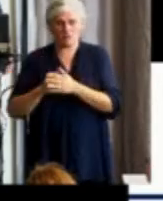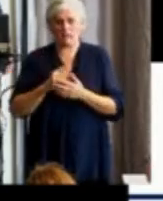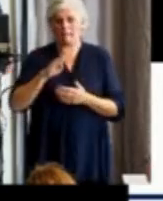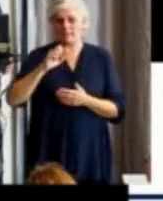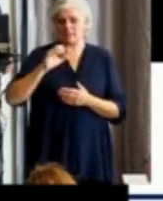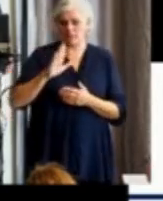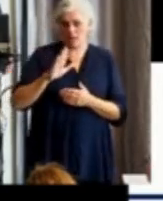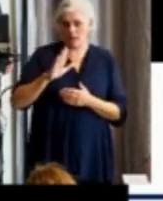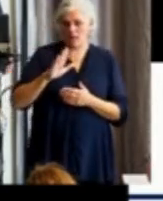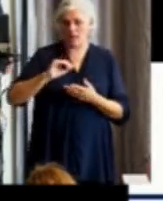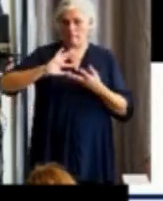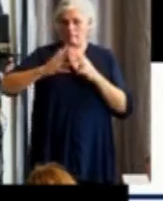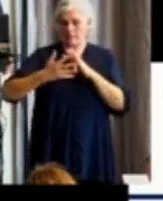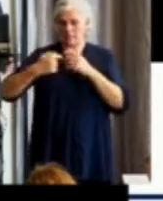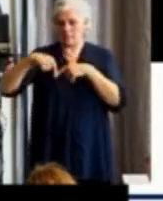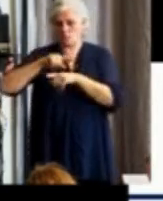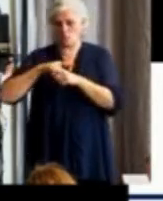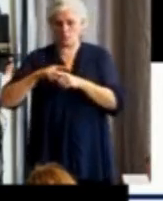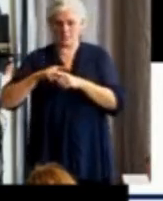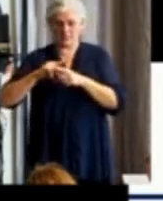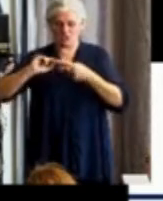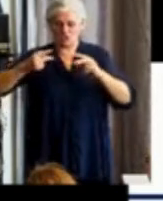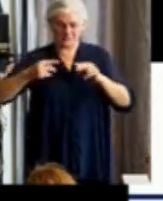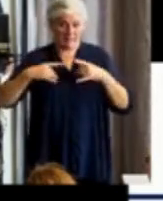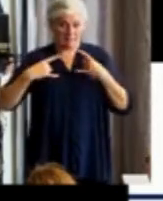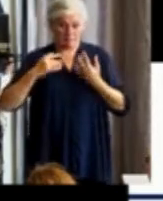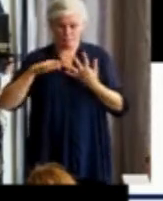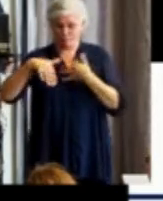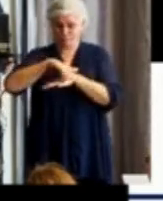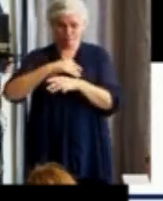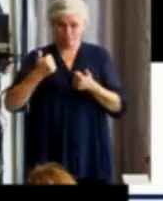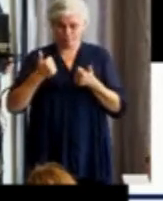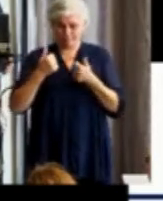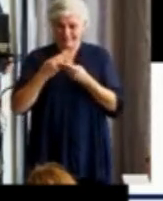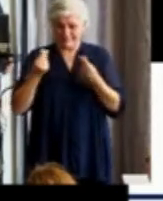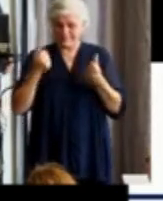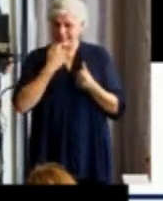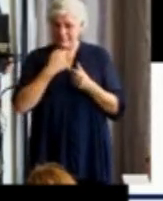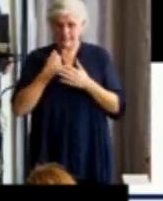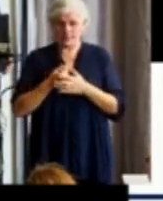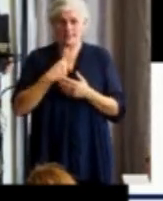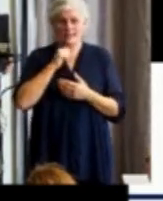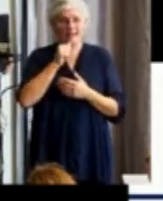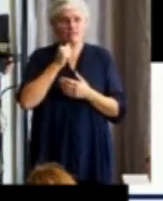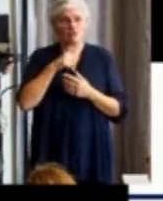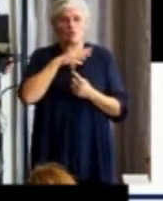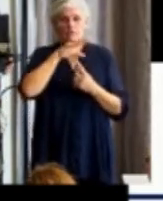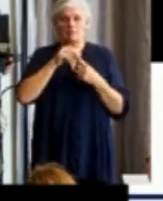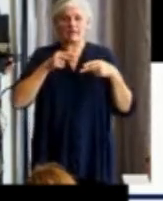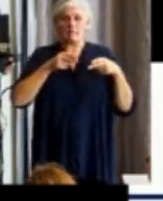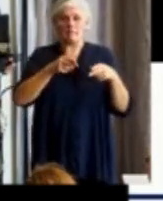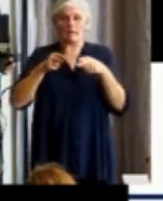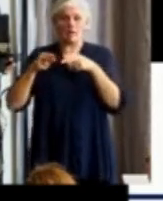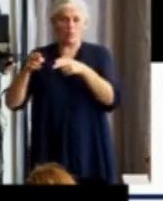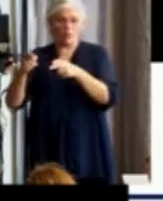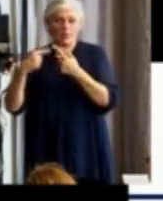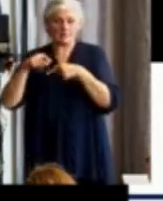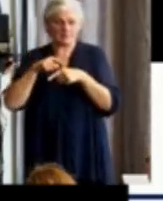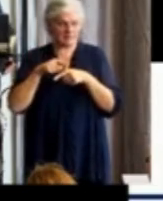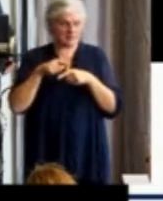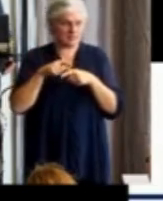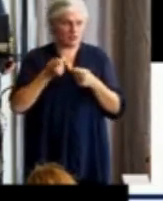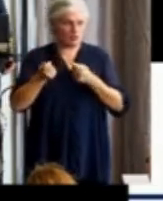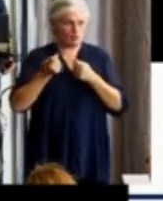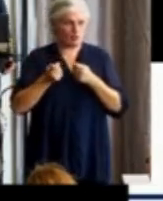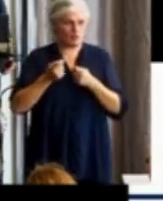Bacteria mix and share genes quite happily. So we don't find evidence of a specific pathway that's enriched in our cases and controls.